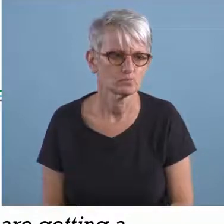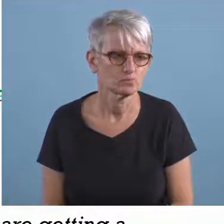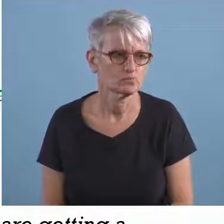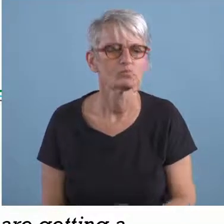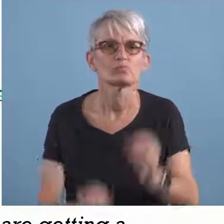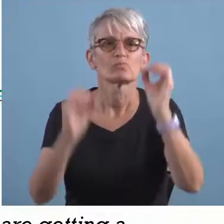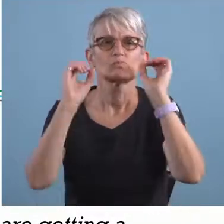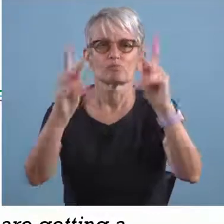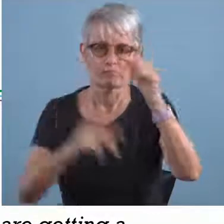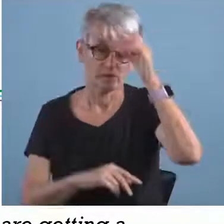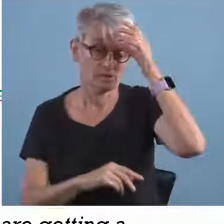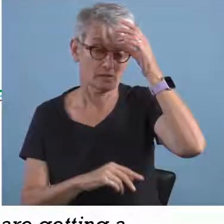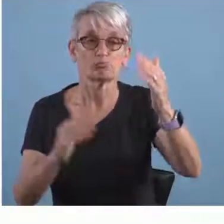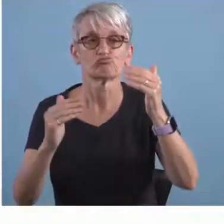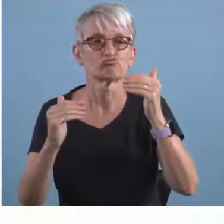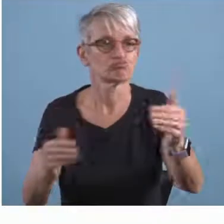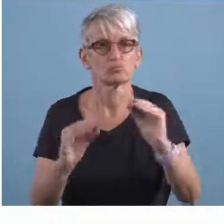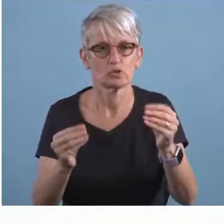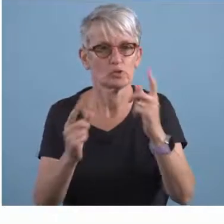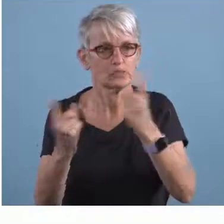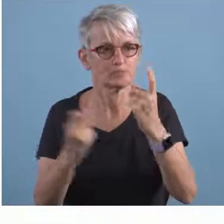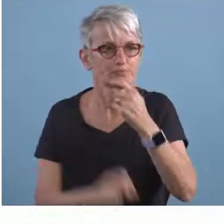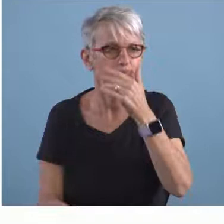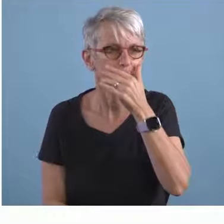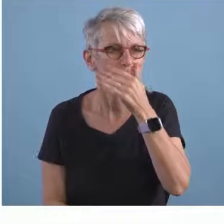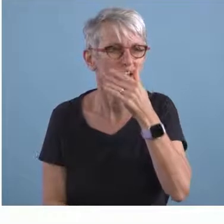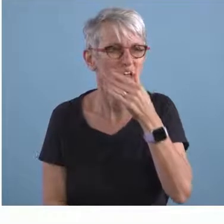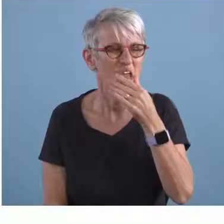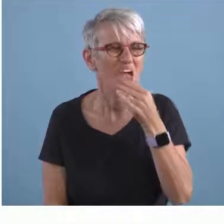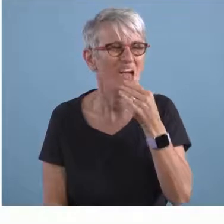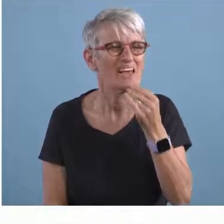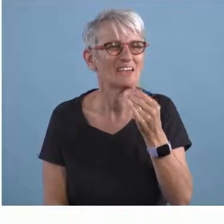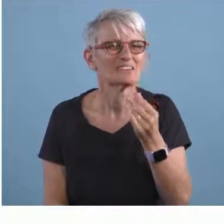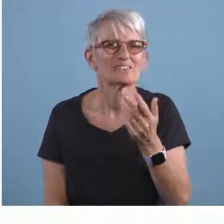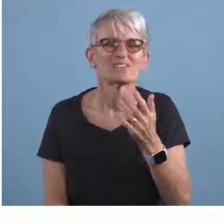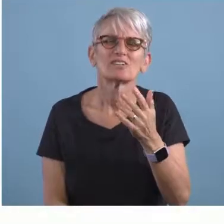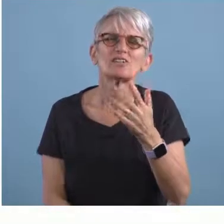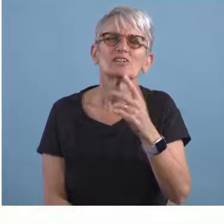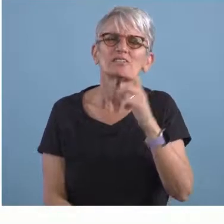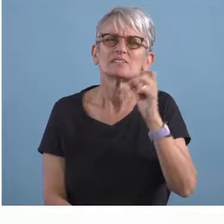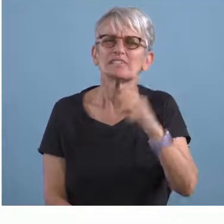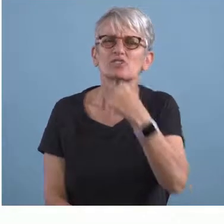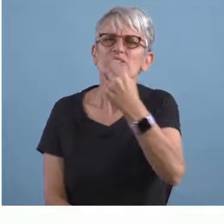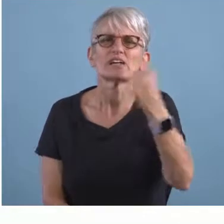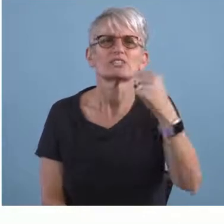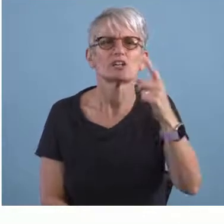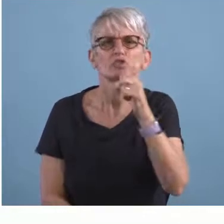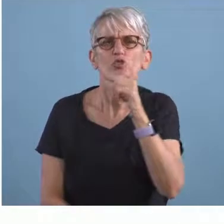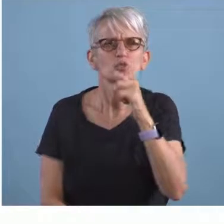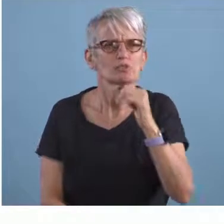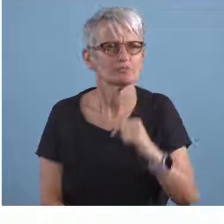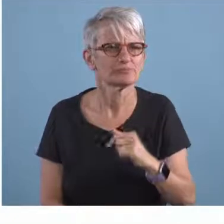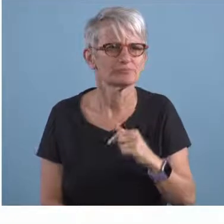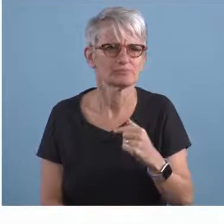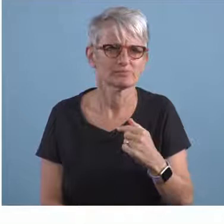Okay, let's move on. So who needs to be informed about telepractice? And I couldn't help but put in